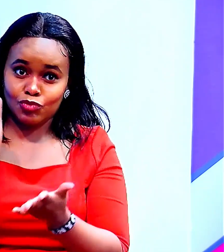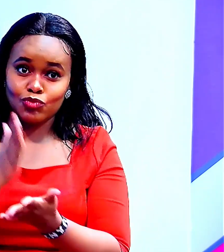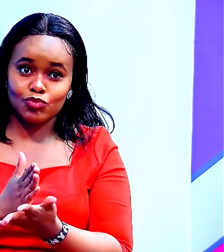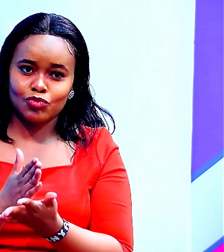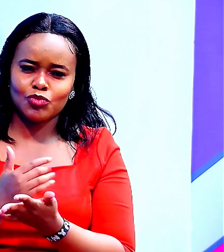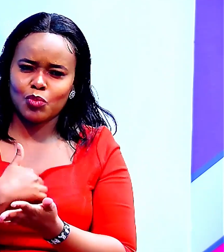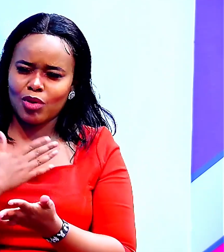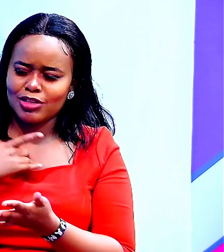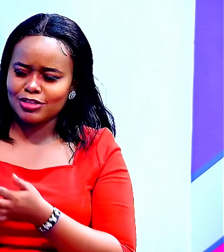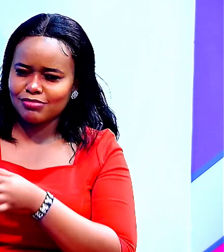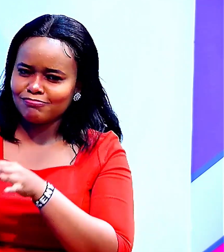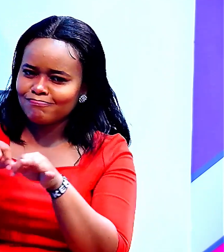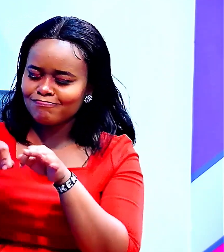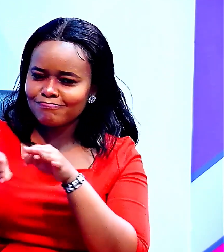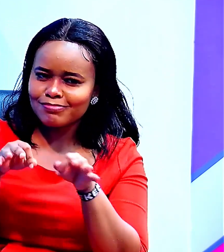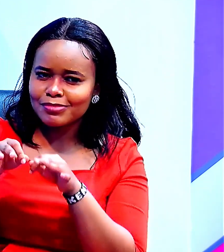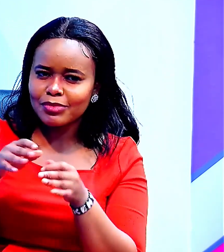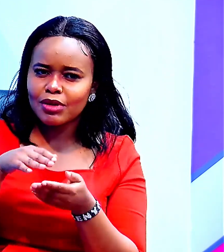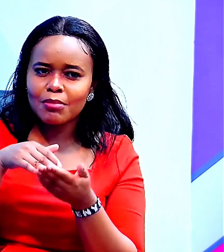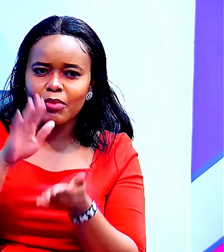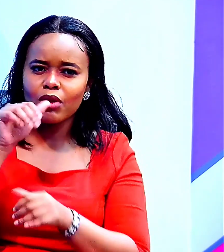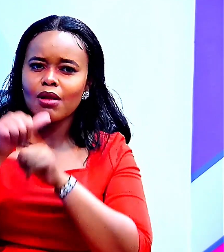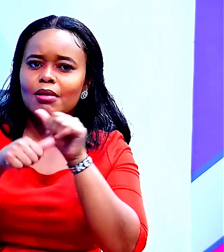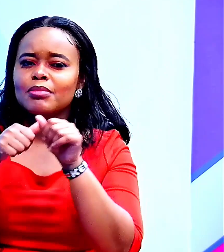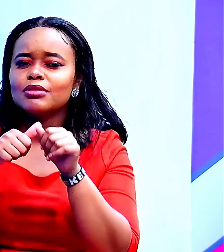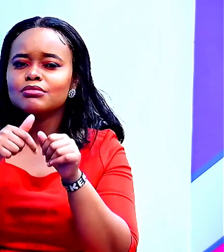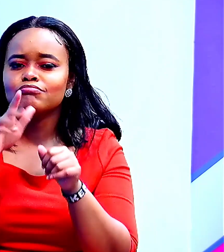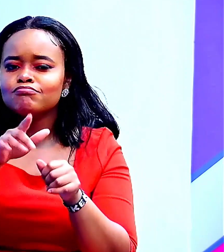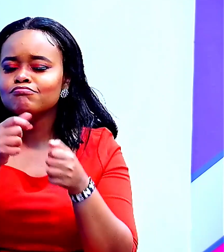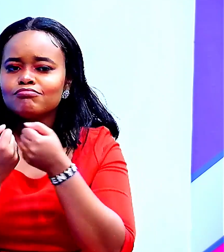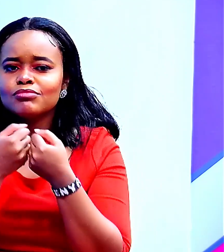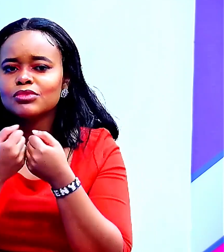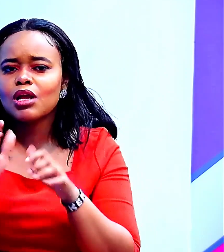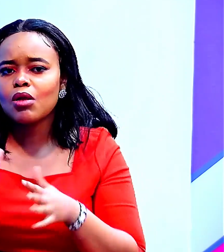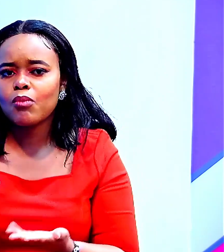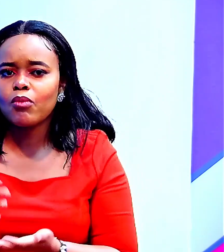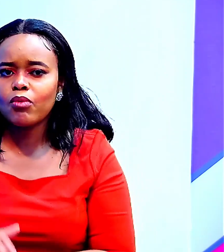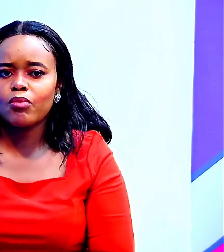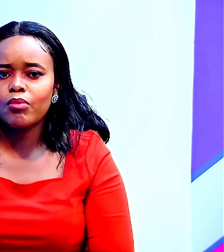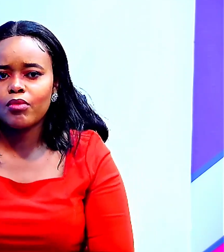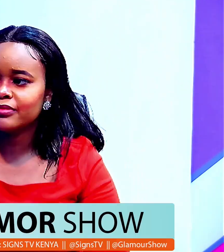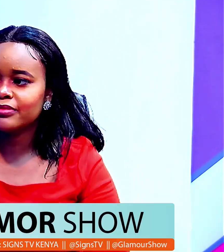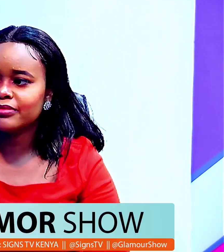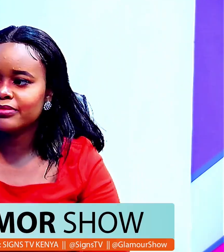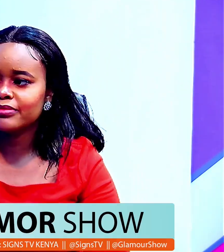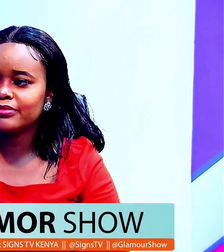viewers and the challenges that you go through.